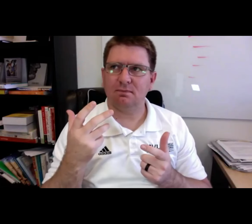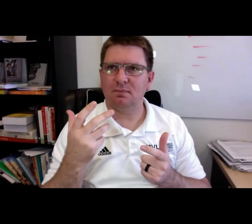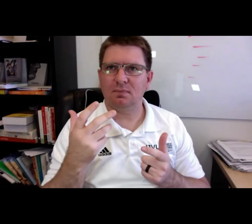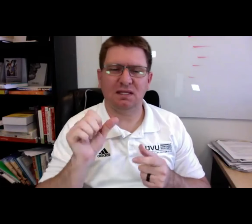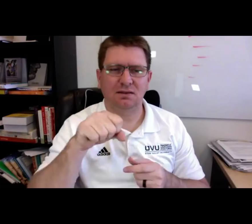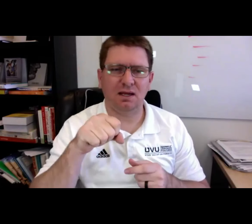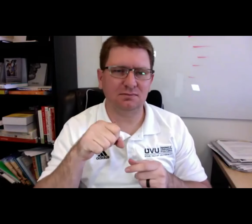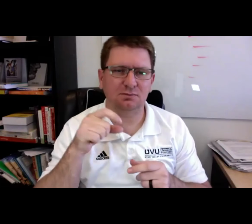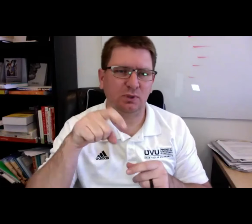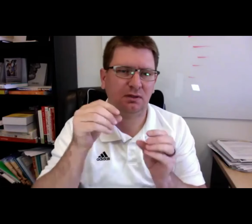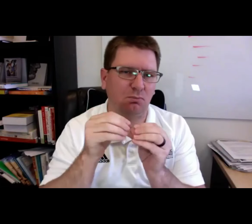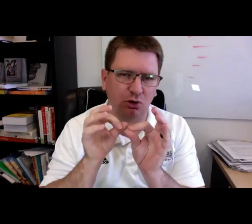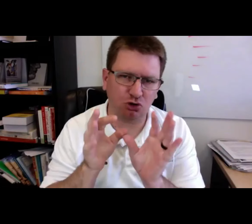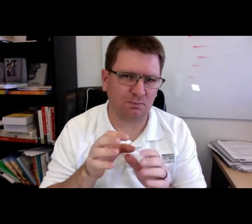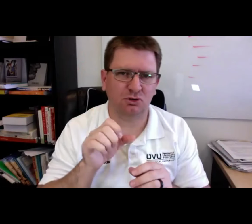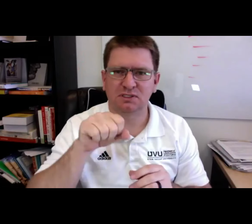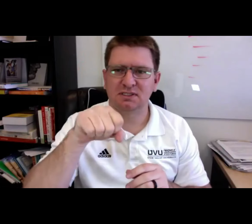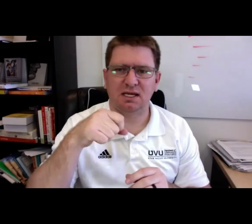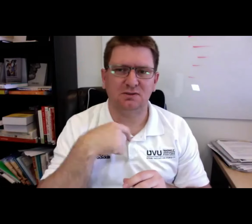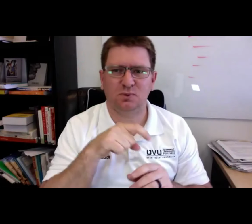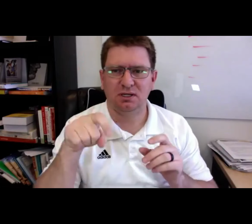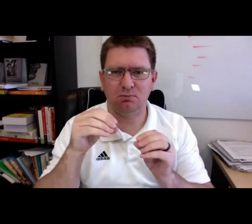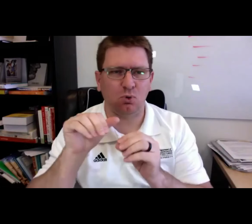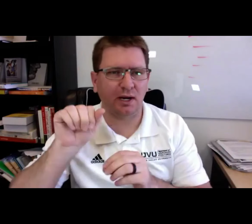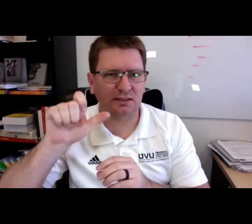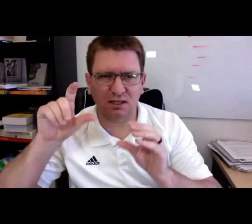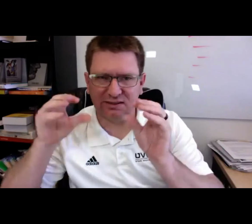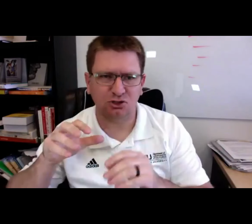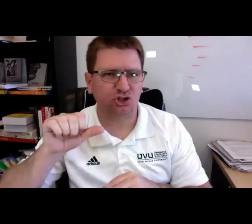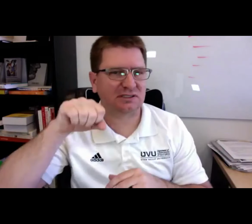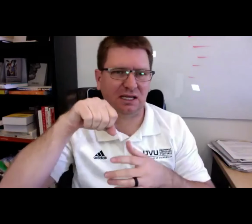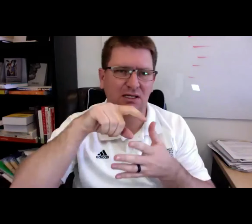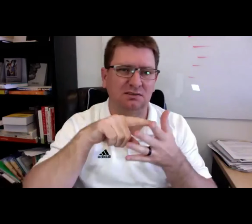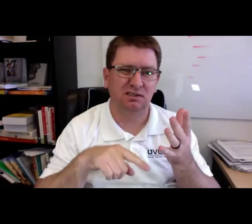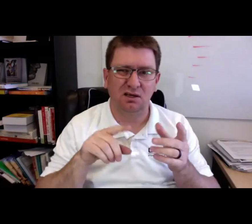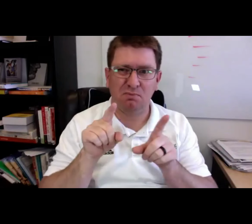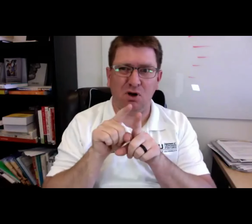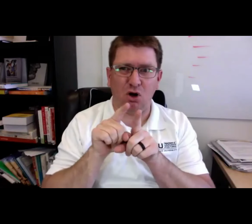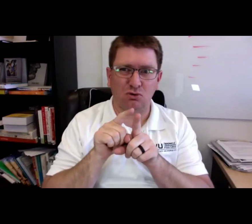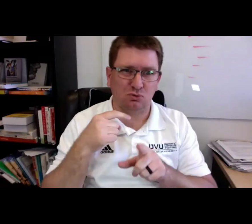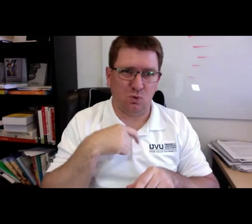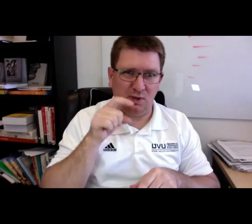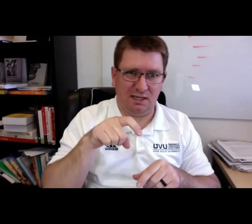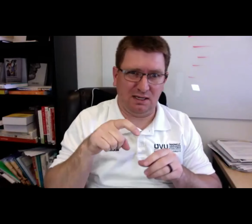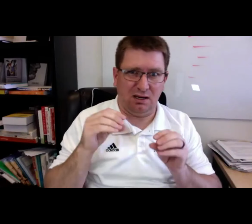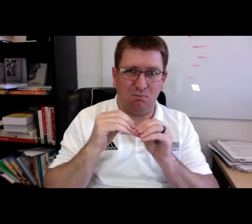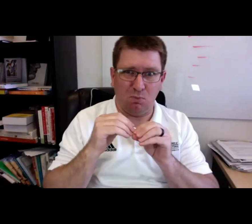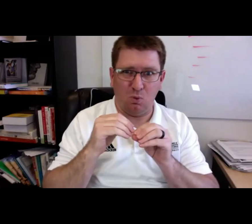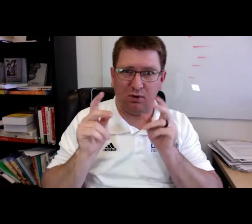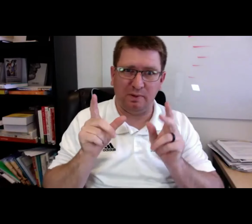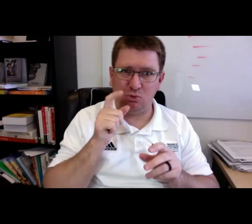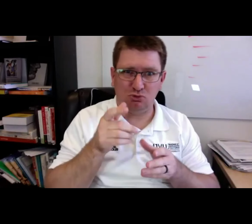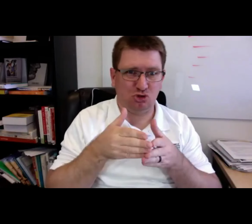need more of, is individuals learning sign language. We do need more interpreters, of course, and more ASL teachers, but we